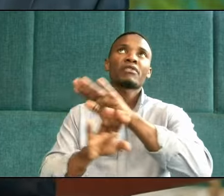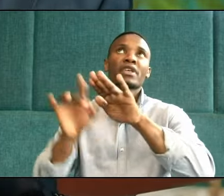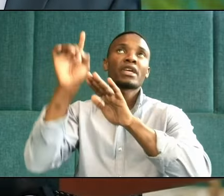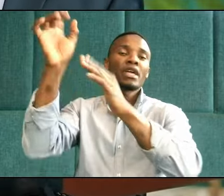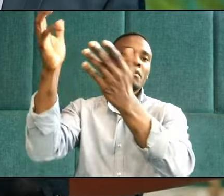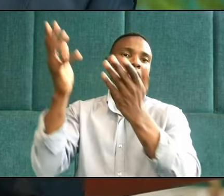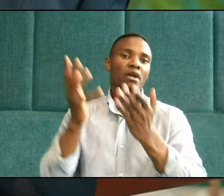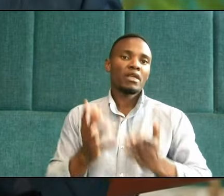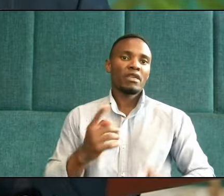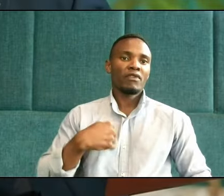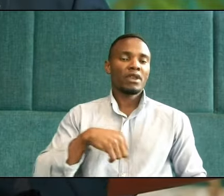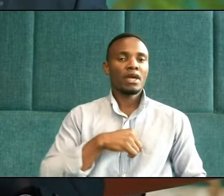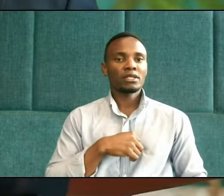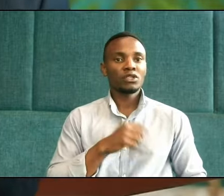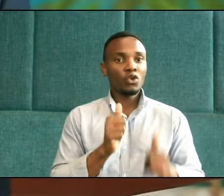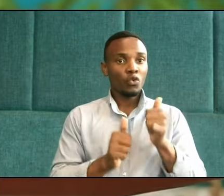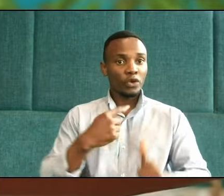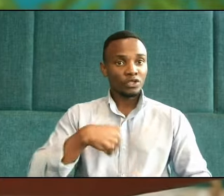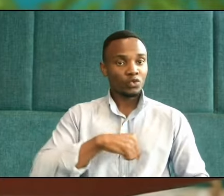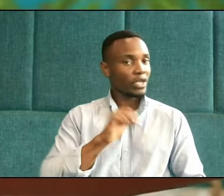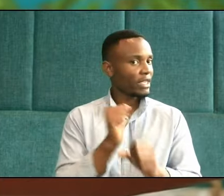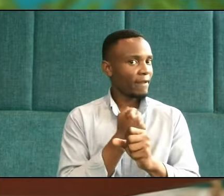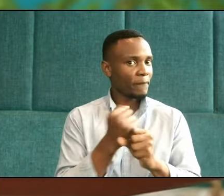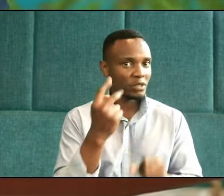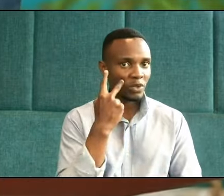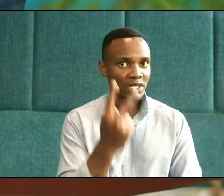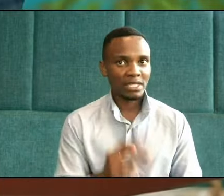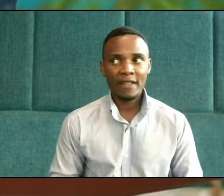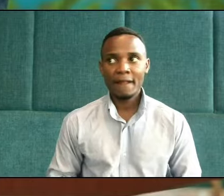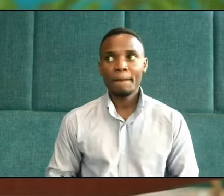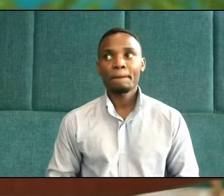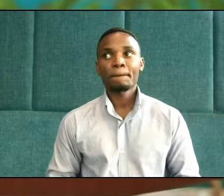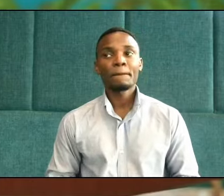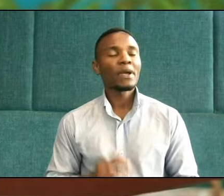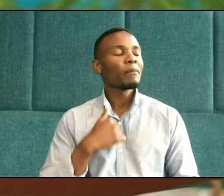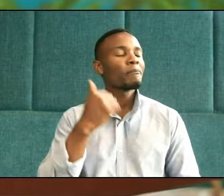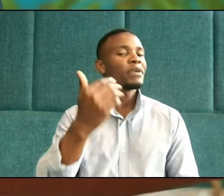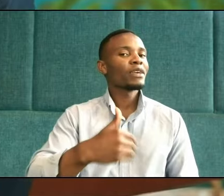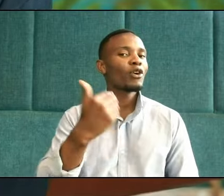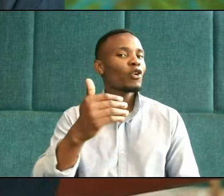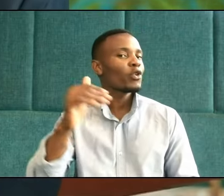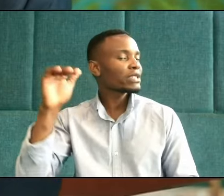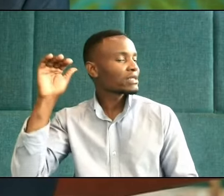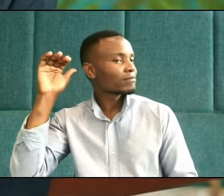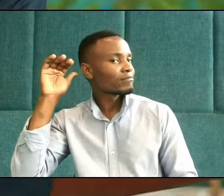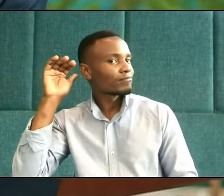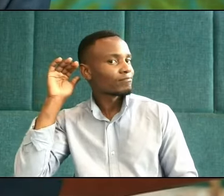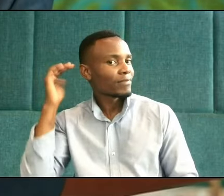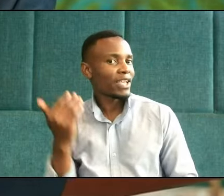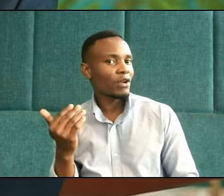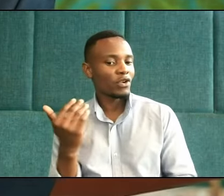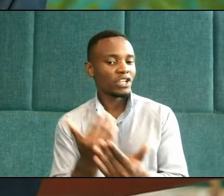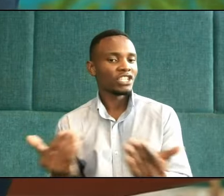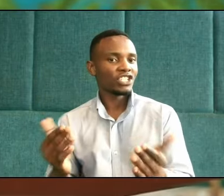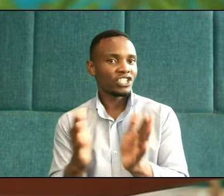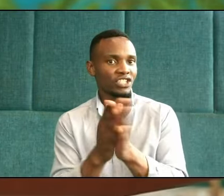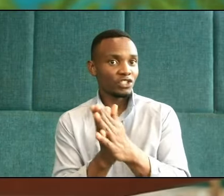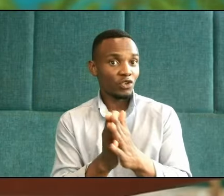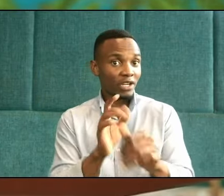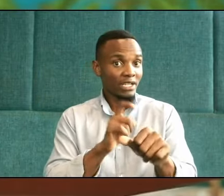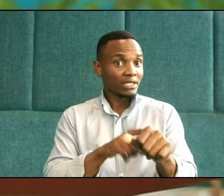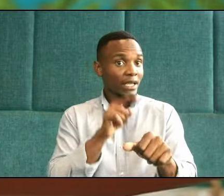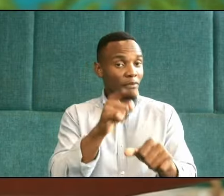that is not seen. Now, the moment, you know, I listened to the children's sermon. The moment you